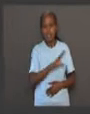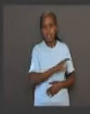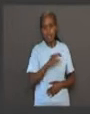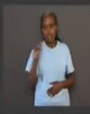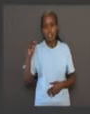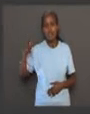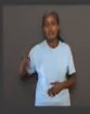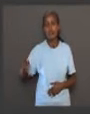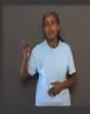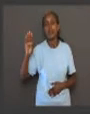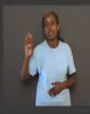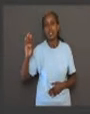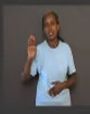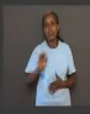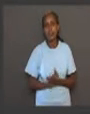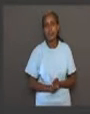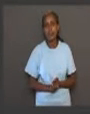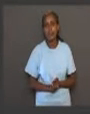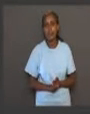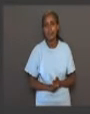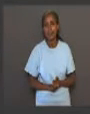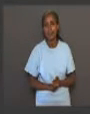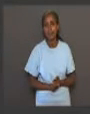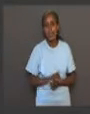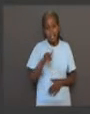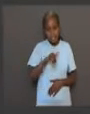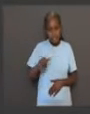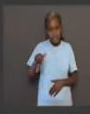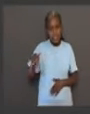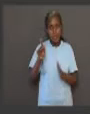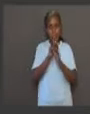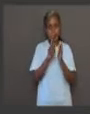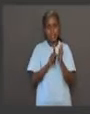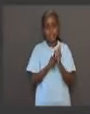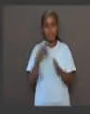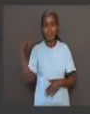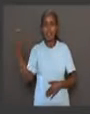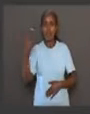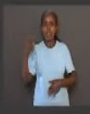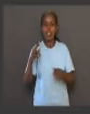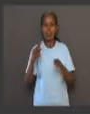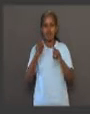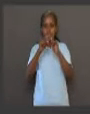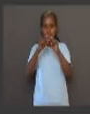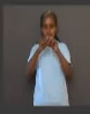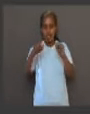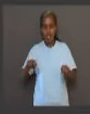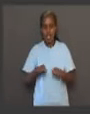and PB. The same principle applies to triangle